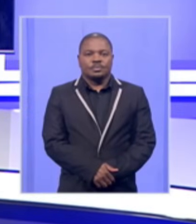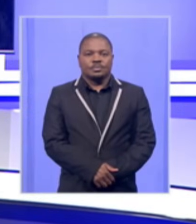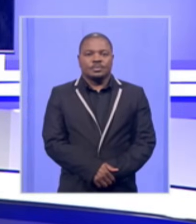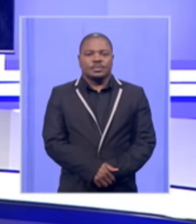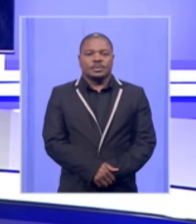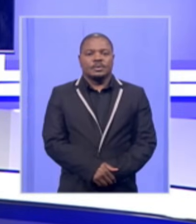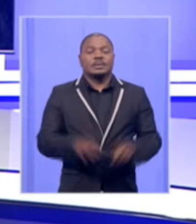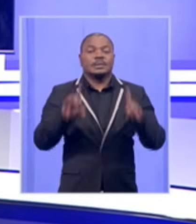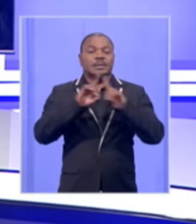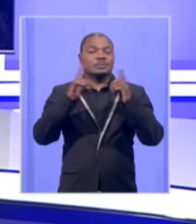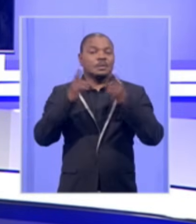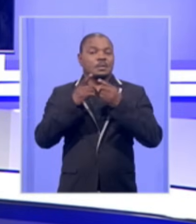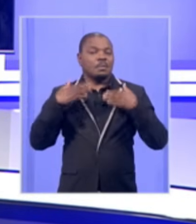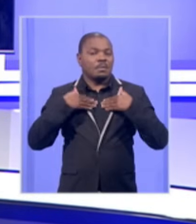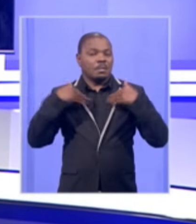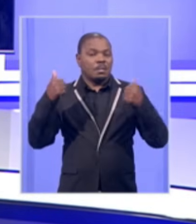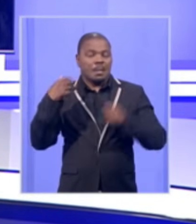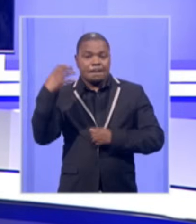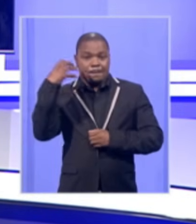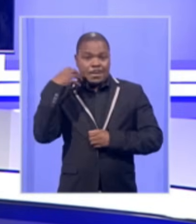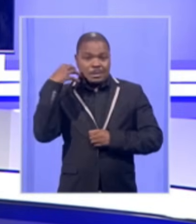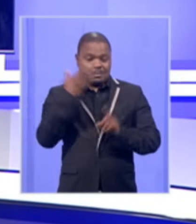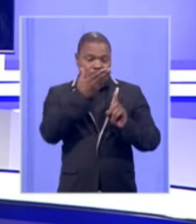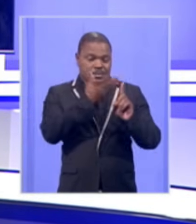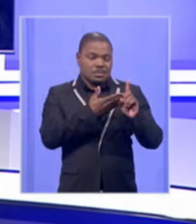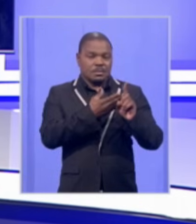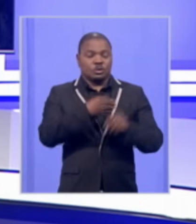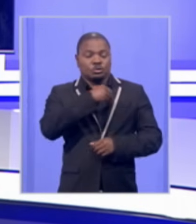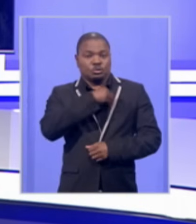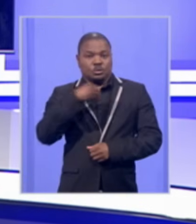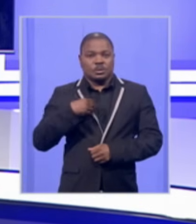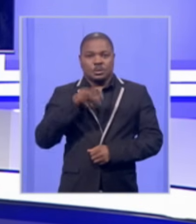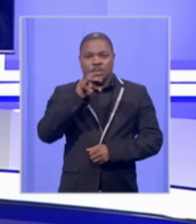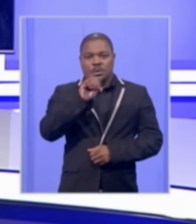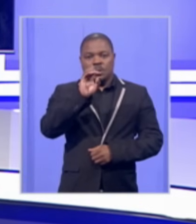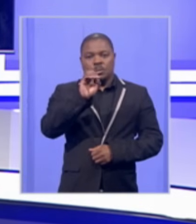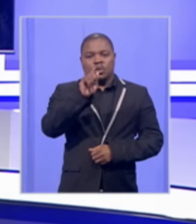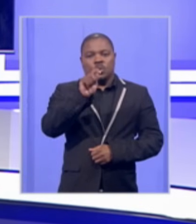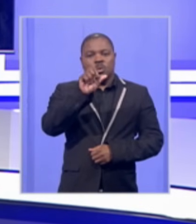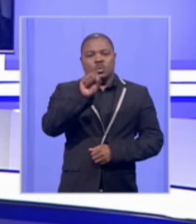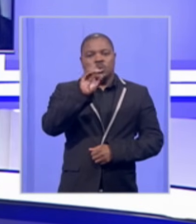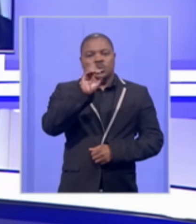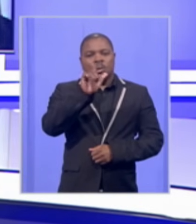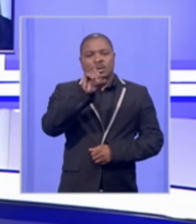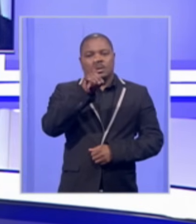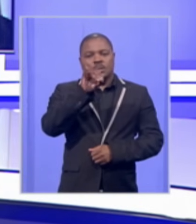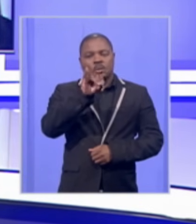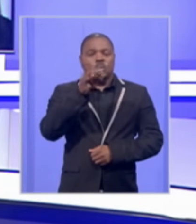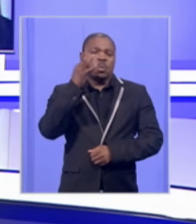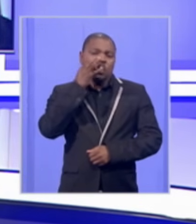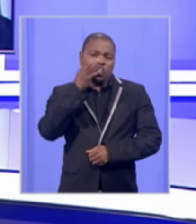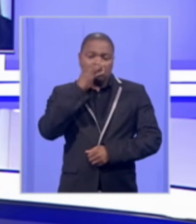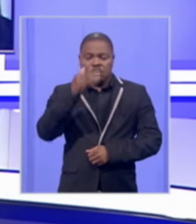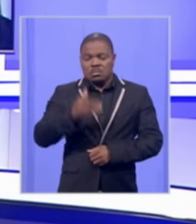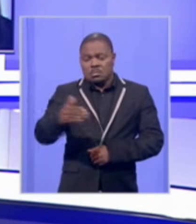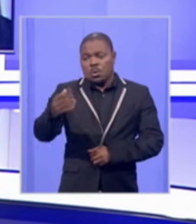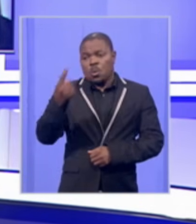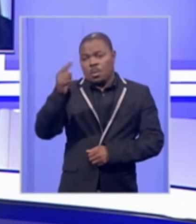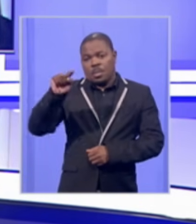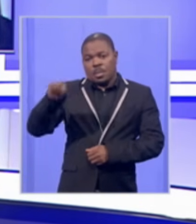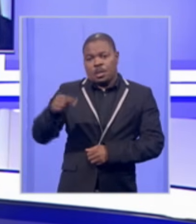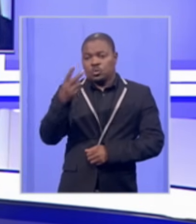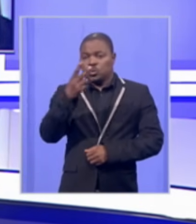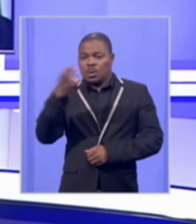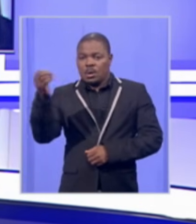Tona ya lefapha la boitekanelo ngaka Aaron Motswaledi a re go tlile go thapiwa dingaka di le 1,200. A re ka ntlha ya